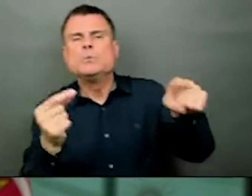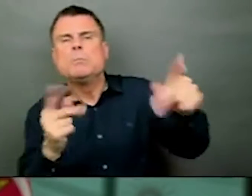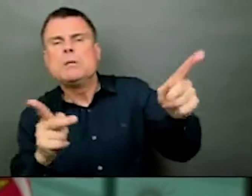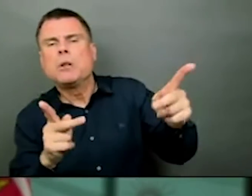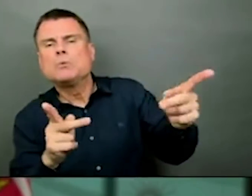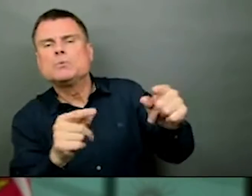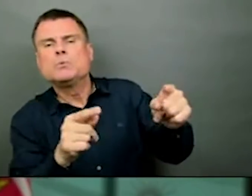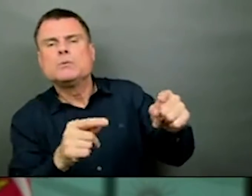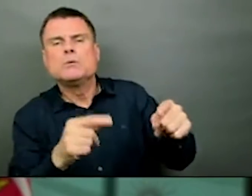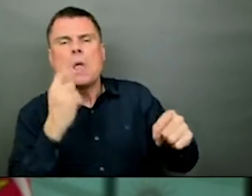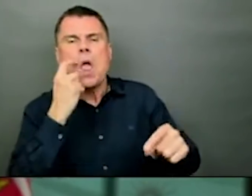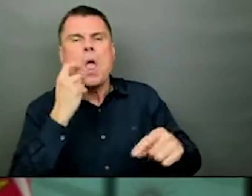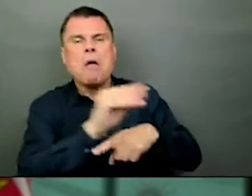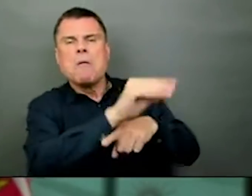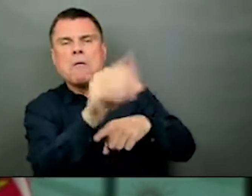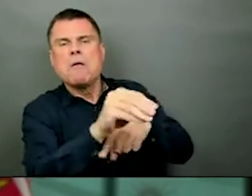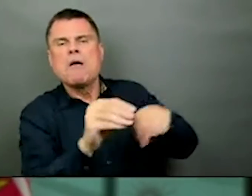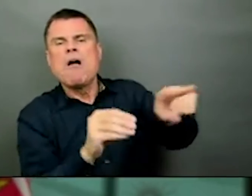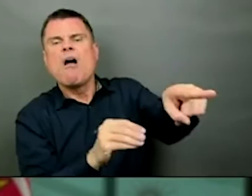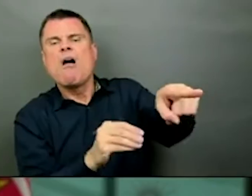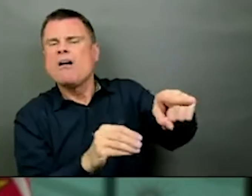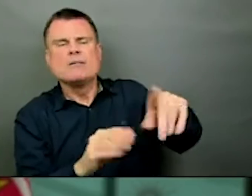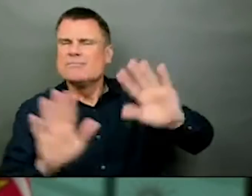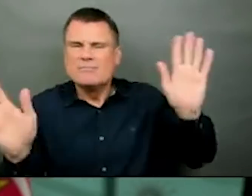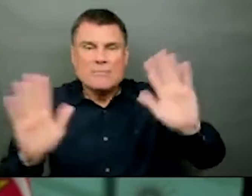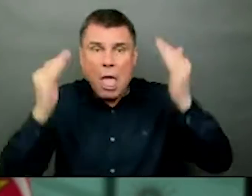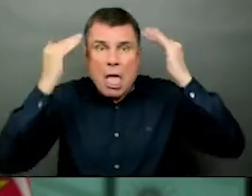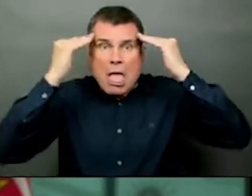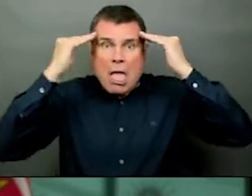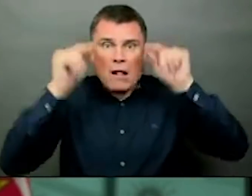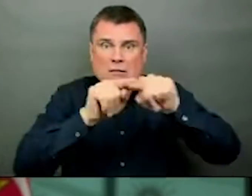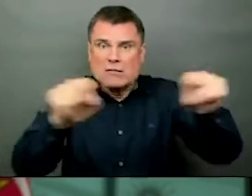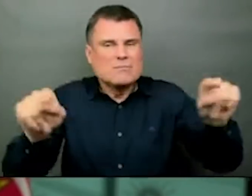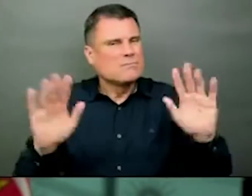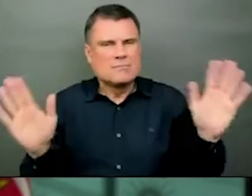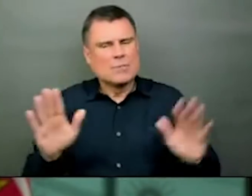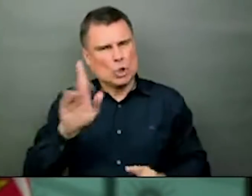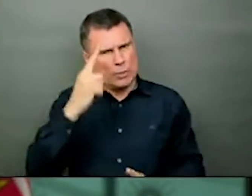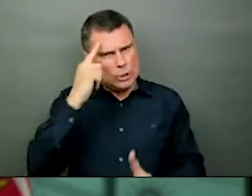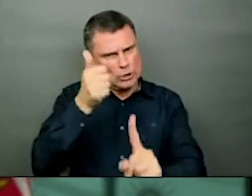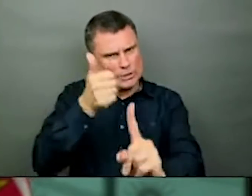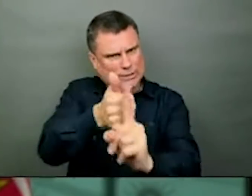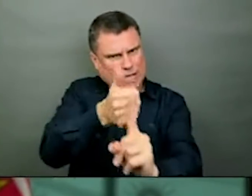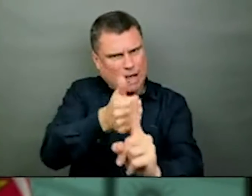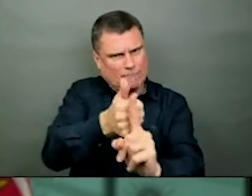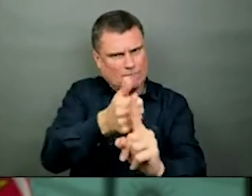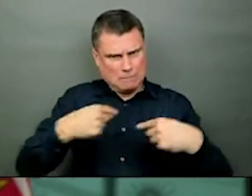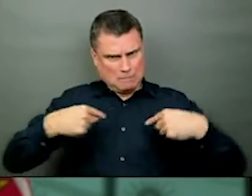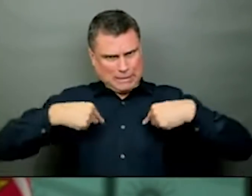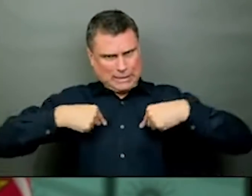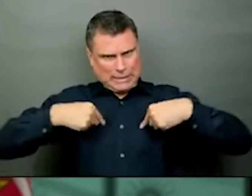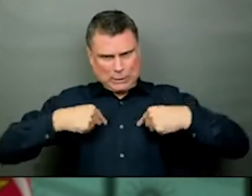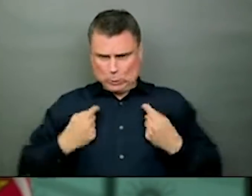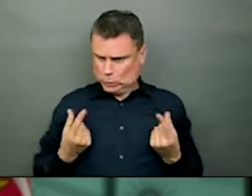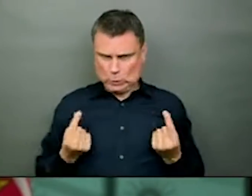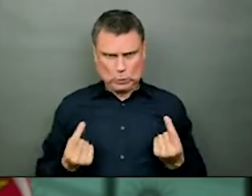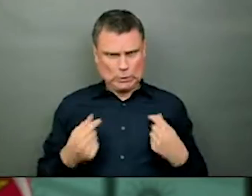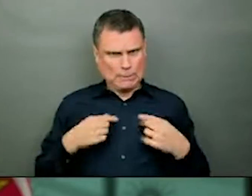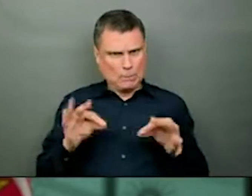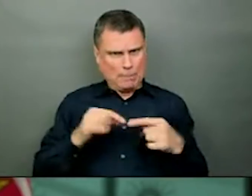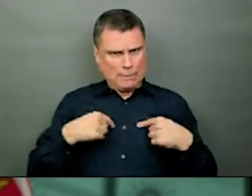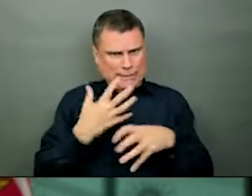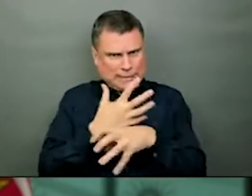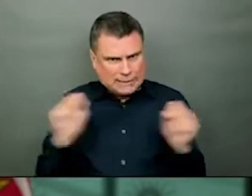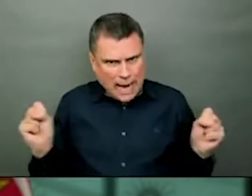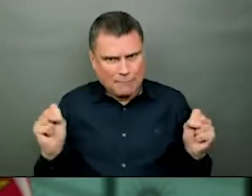And I think that is actually a really important principle of controlling COVID-19 and controlling any